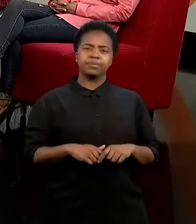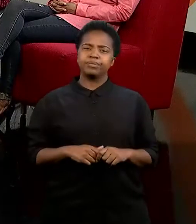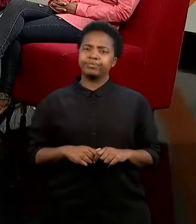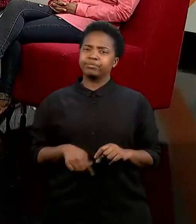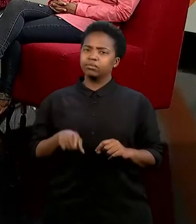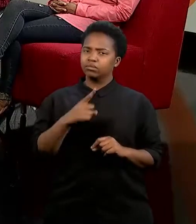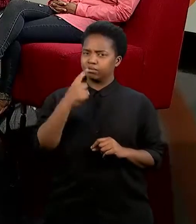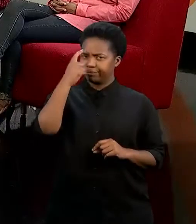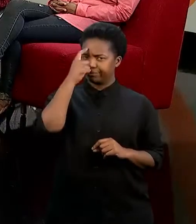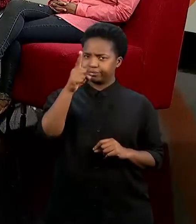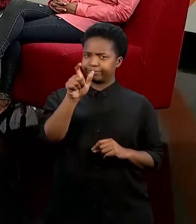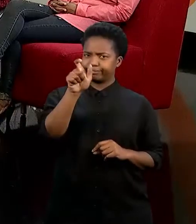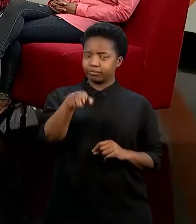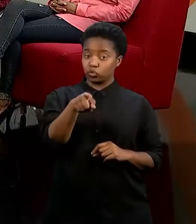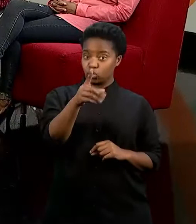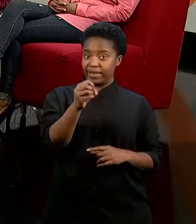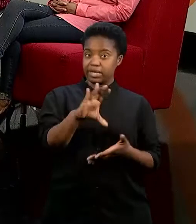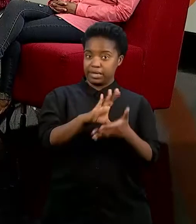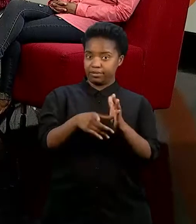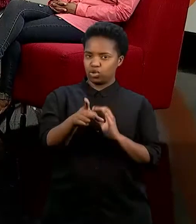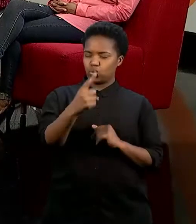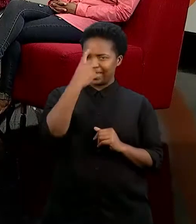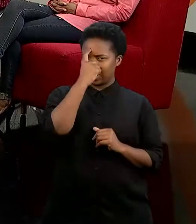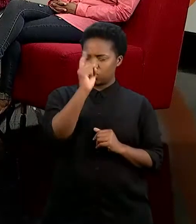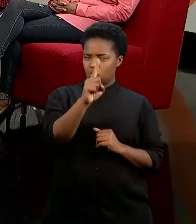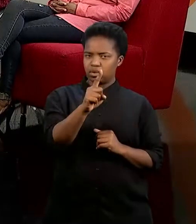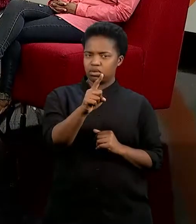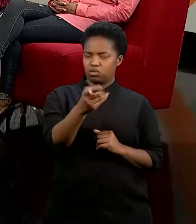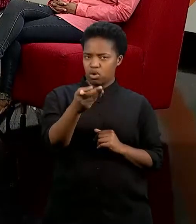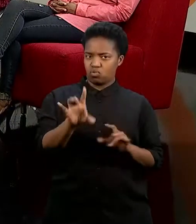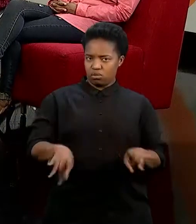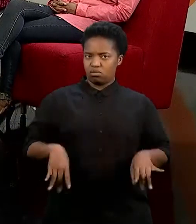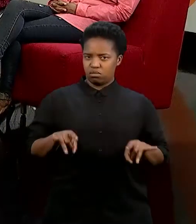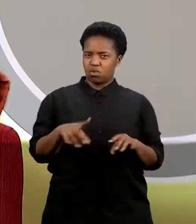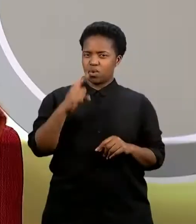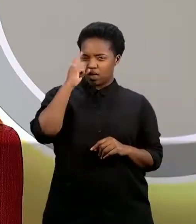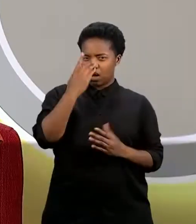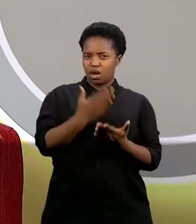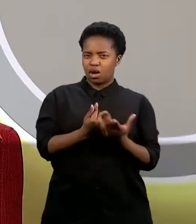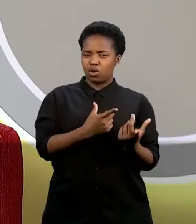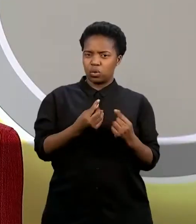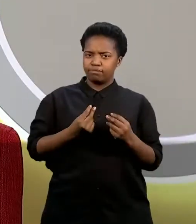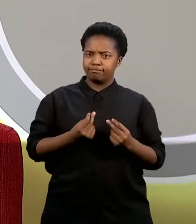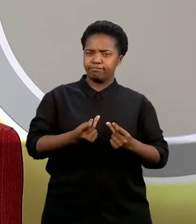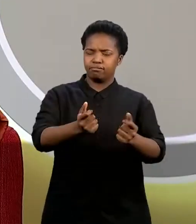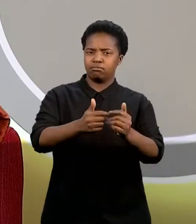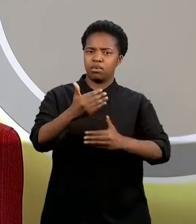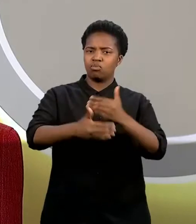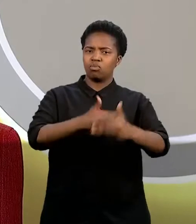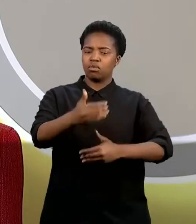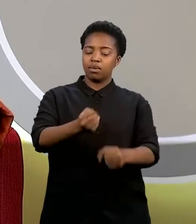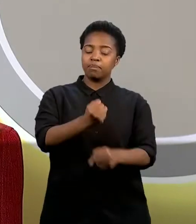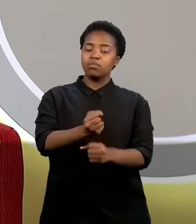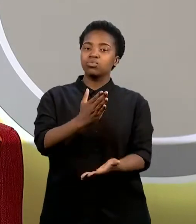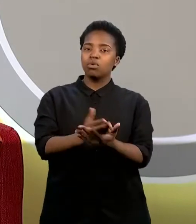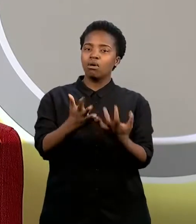think as persons with disabilities, what do you think we should do to be able to speed up the process as well, to make sure that there's more